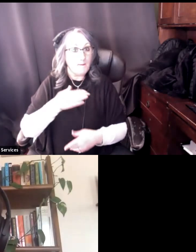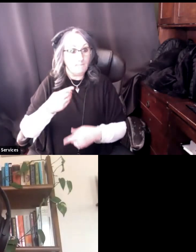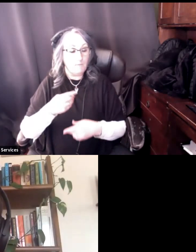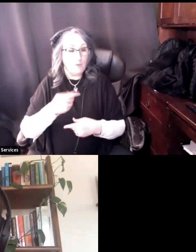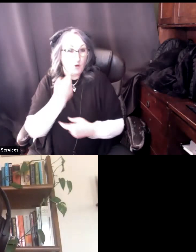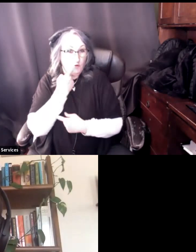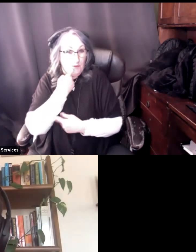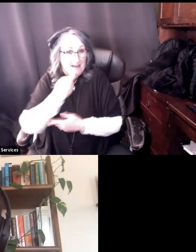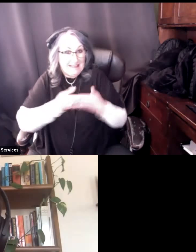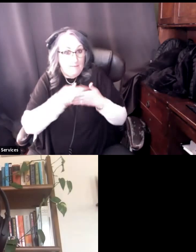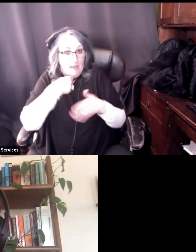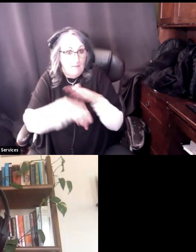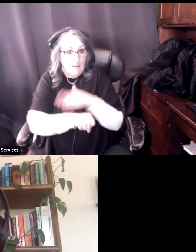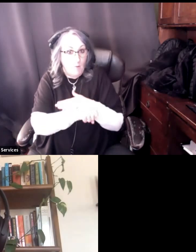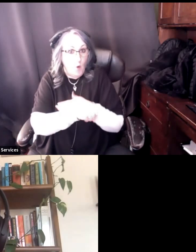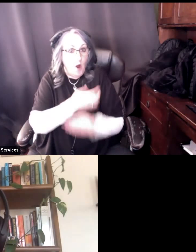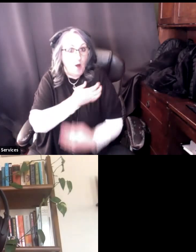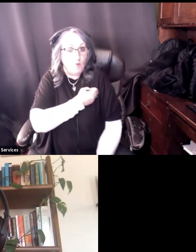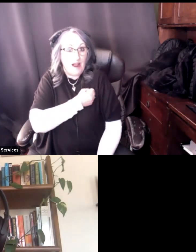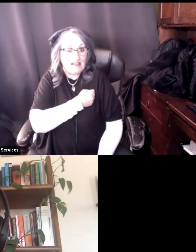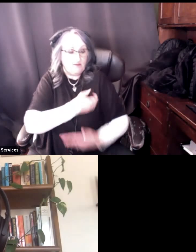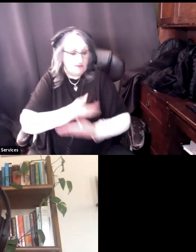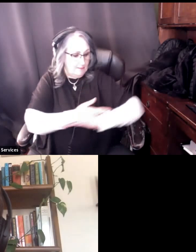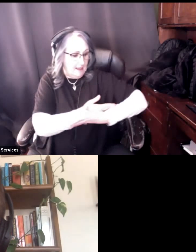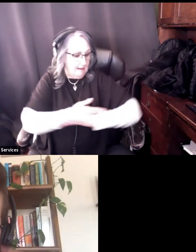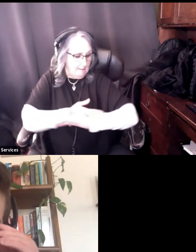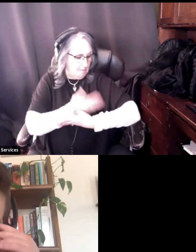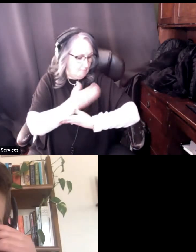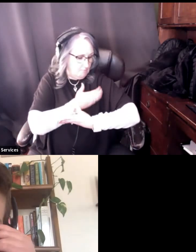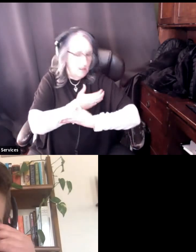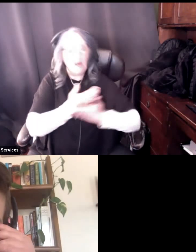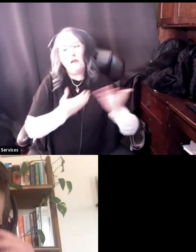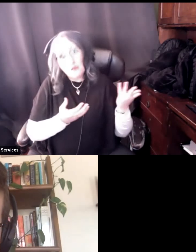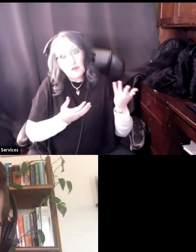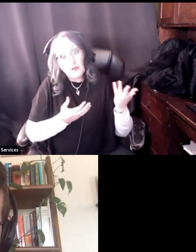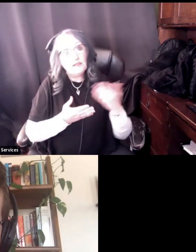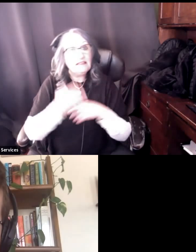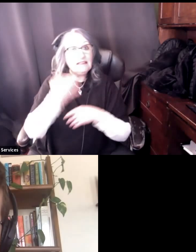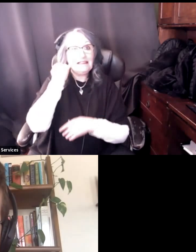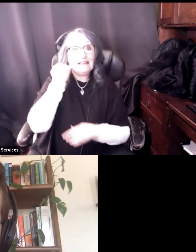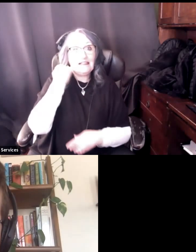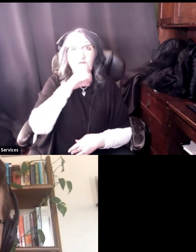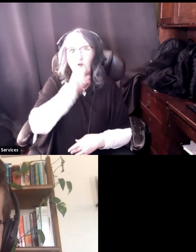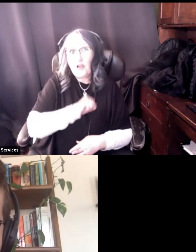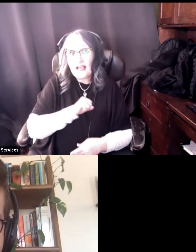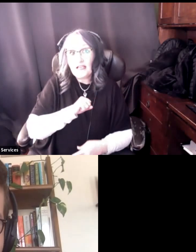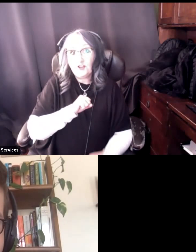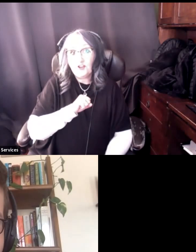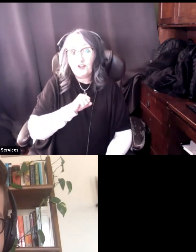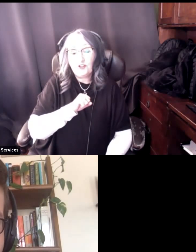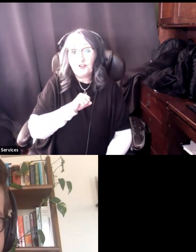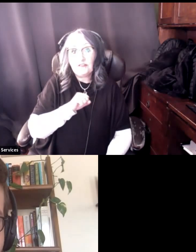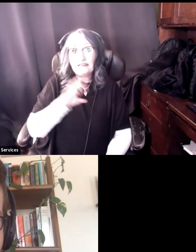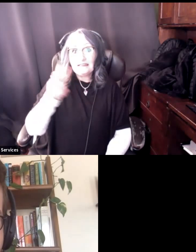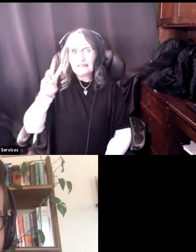Eligibility now is based on two things, age. If you're 65 years or older, you will be